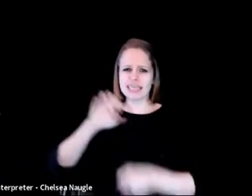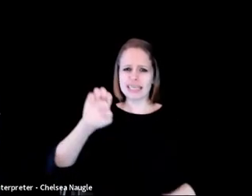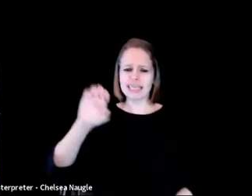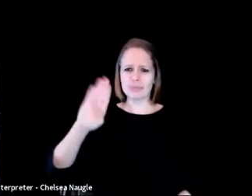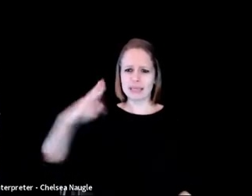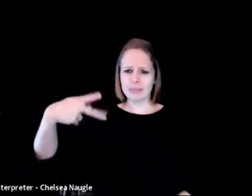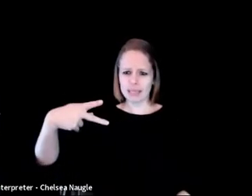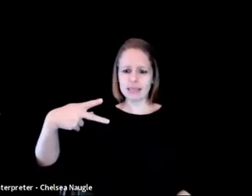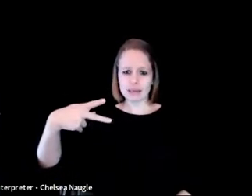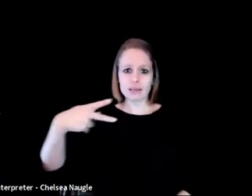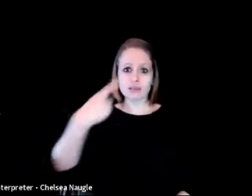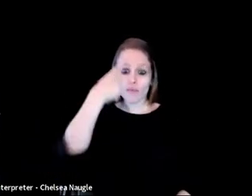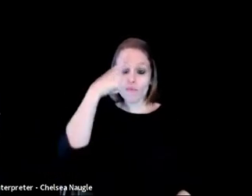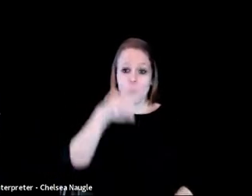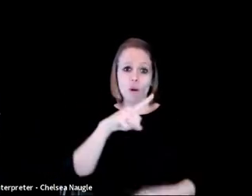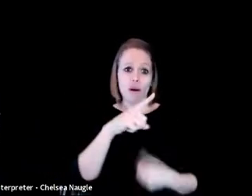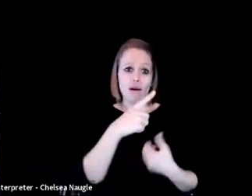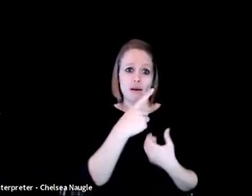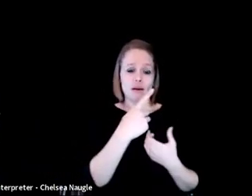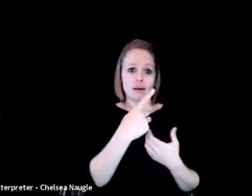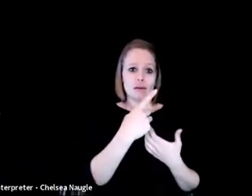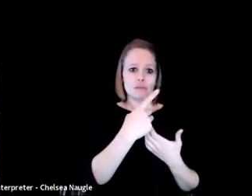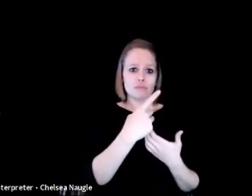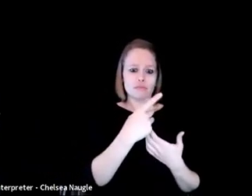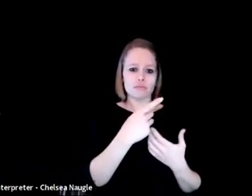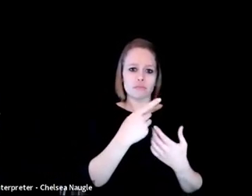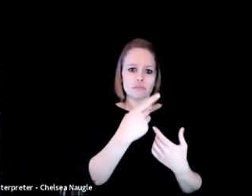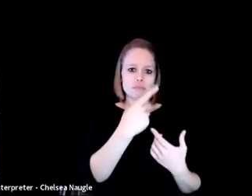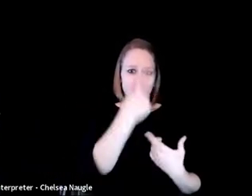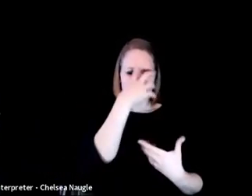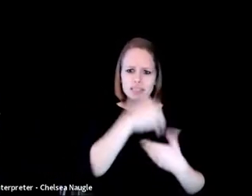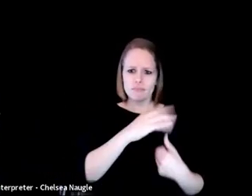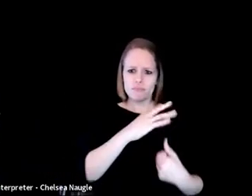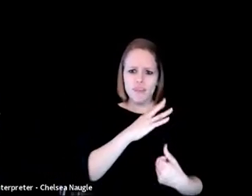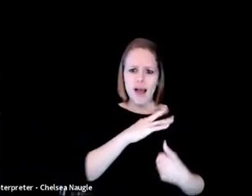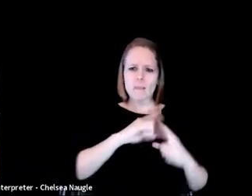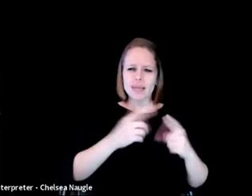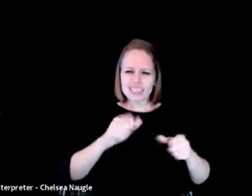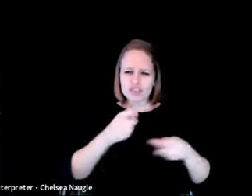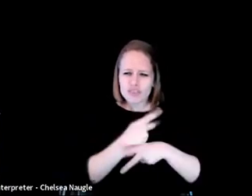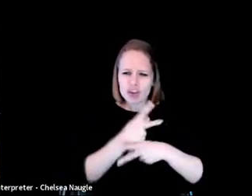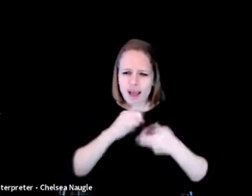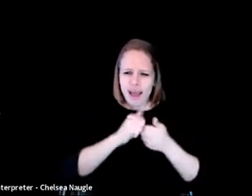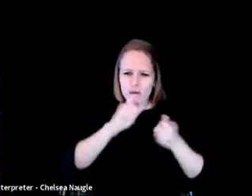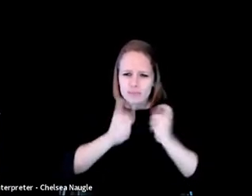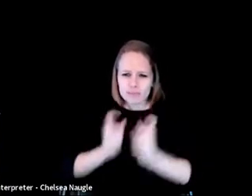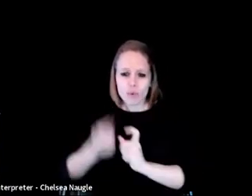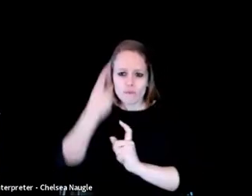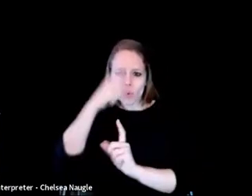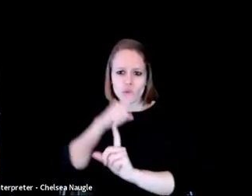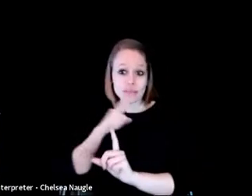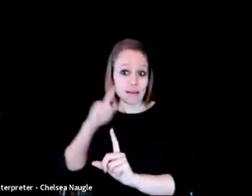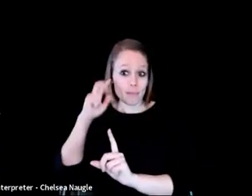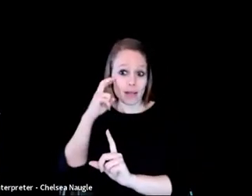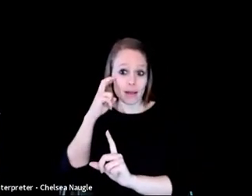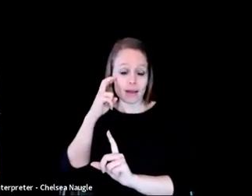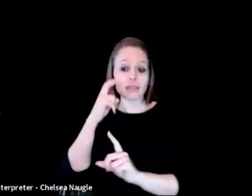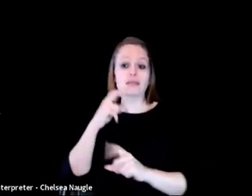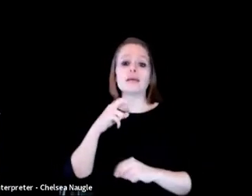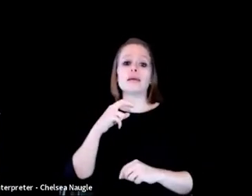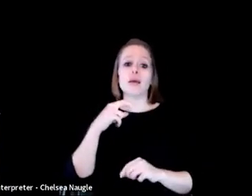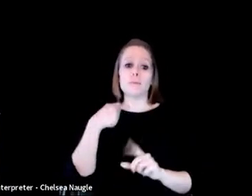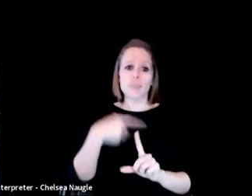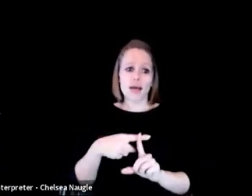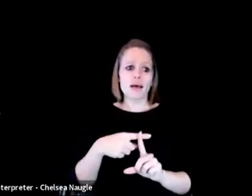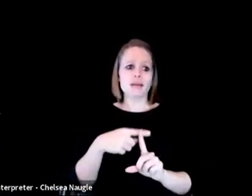deafblind learners and what kind of modifications need to be made. They also talk about that they've got to always